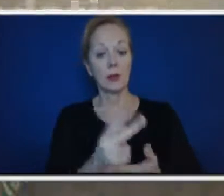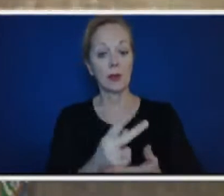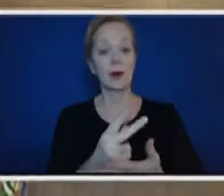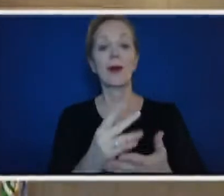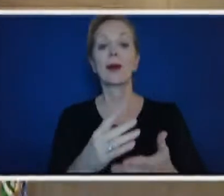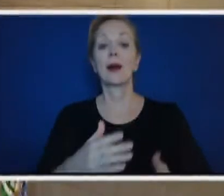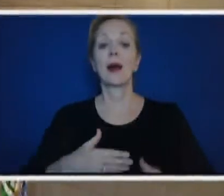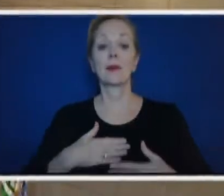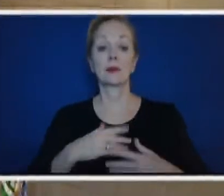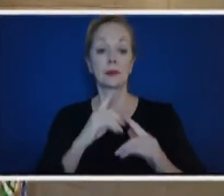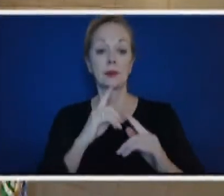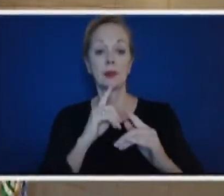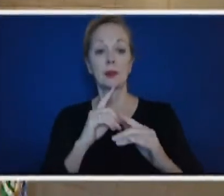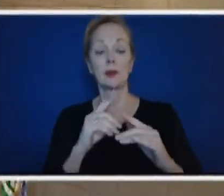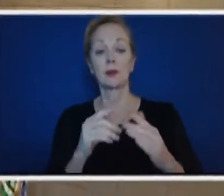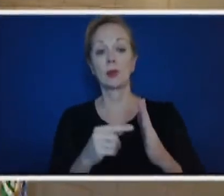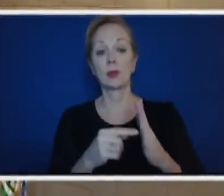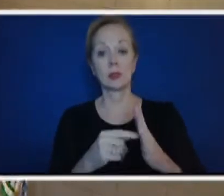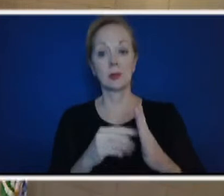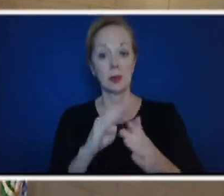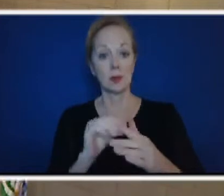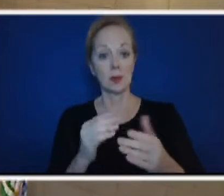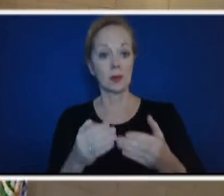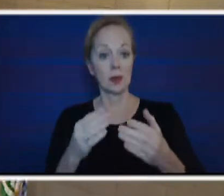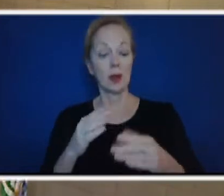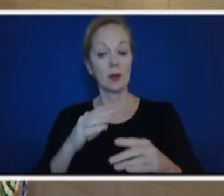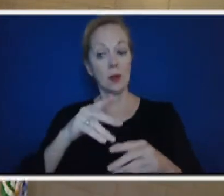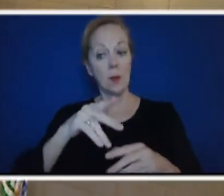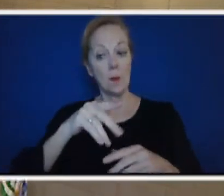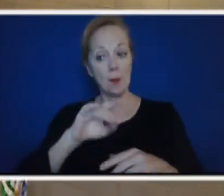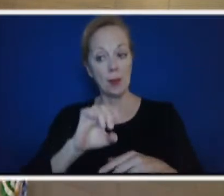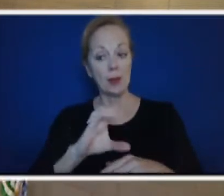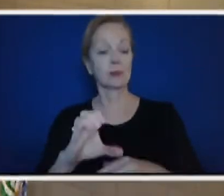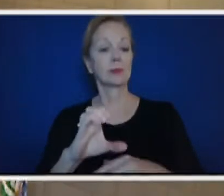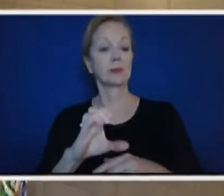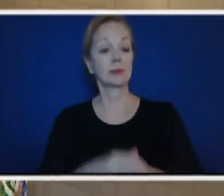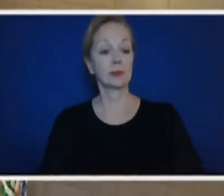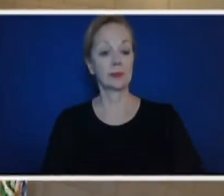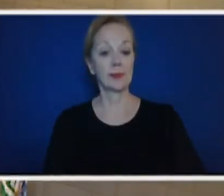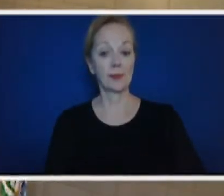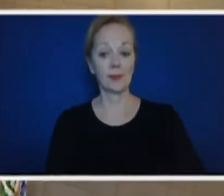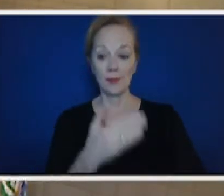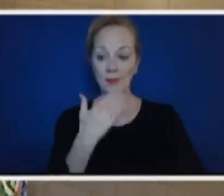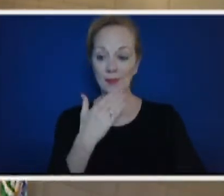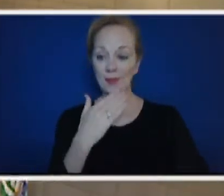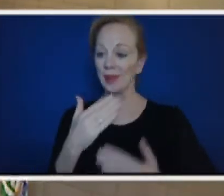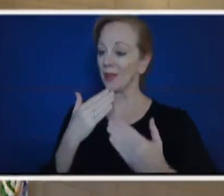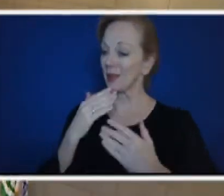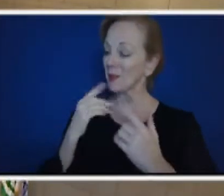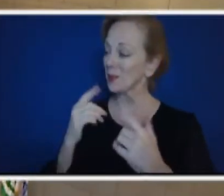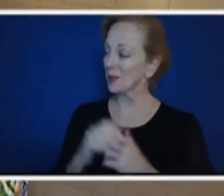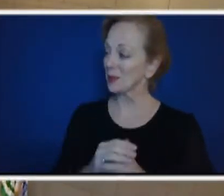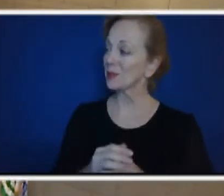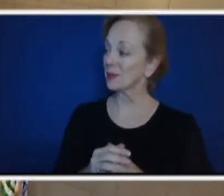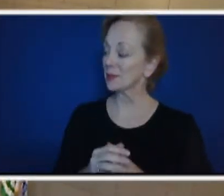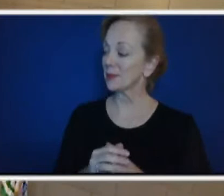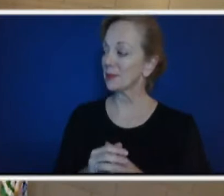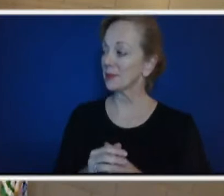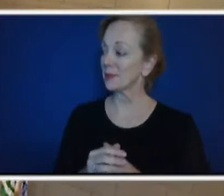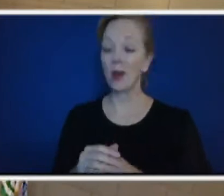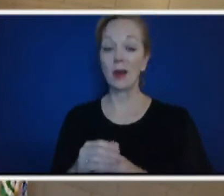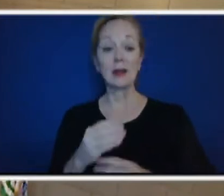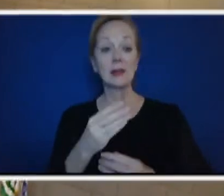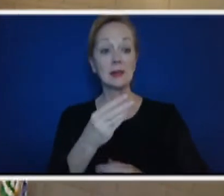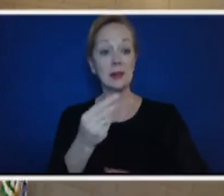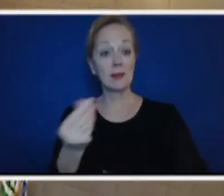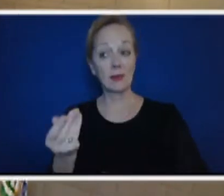questions following presentations by the petitioner and the public. Thank you. Thank you very much. We have several speakers